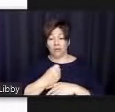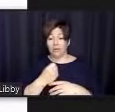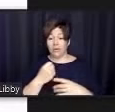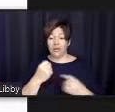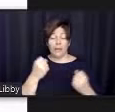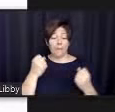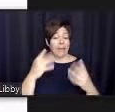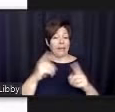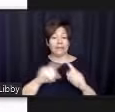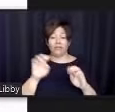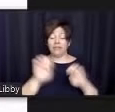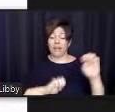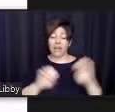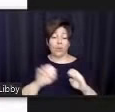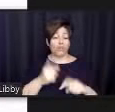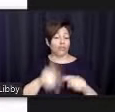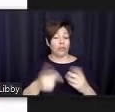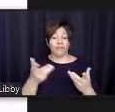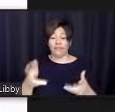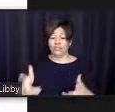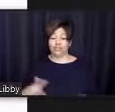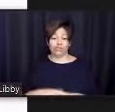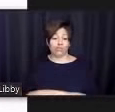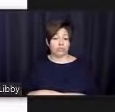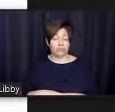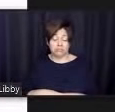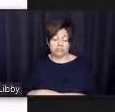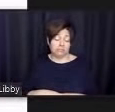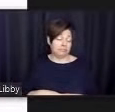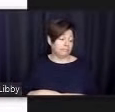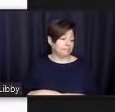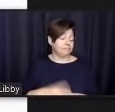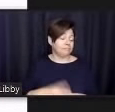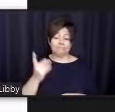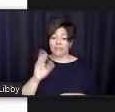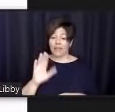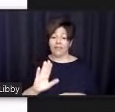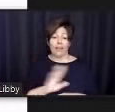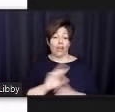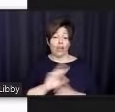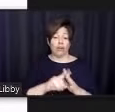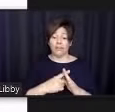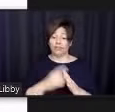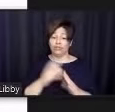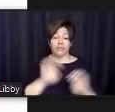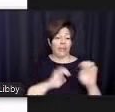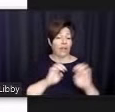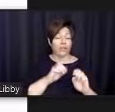biennial evaluations. And then they couldn't finish some of their initial evaluations at the time.